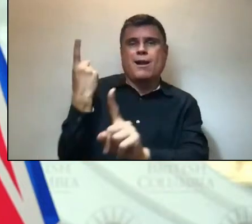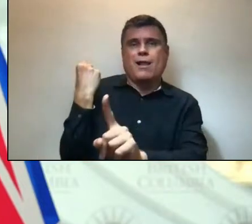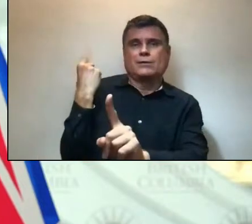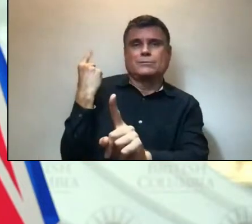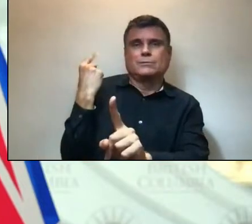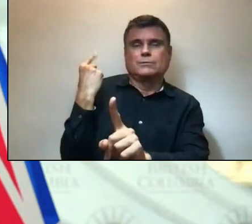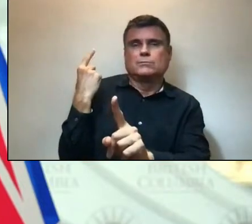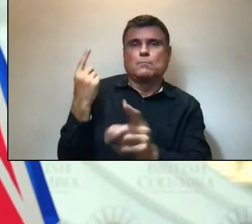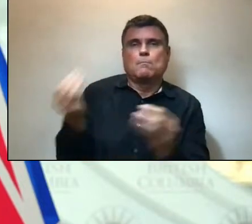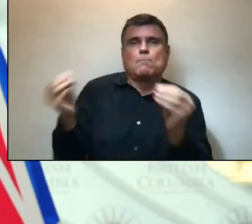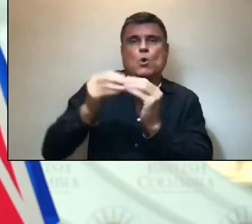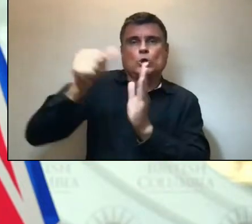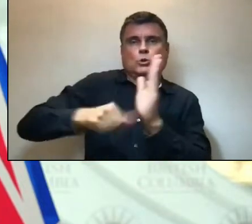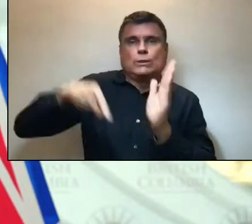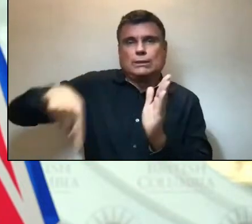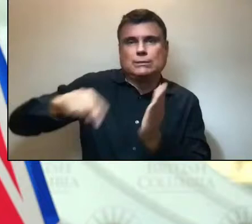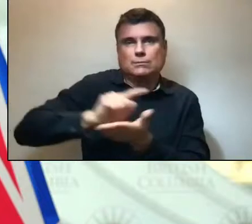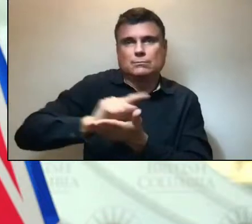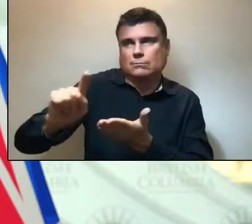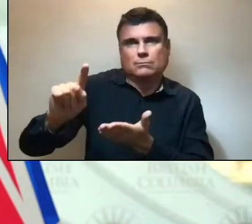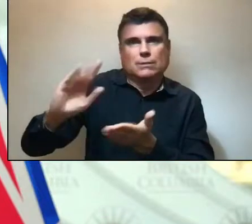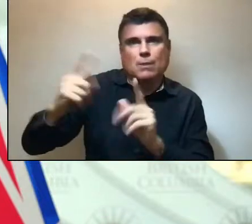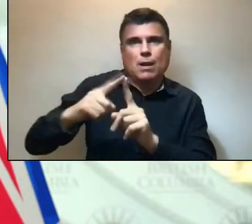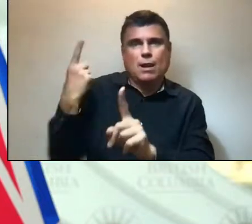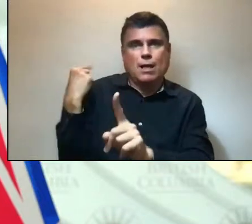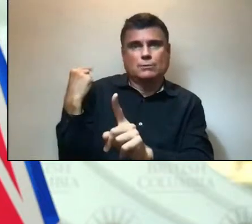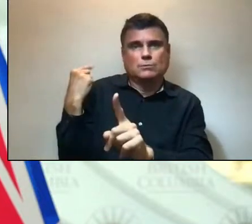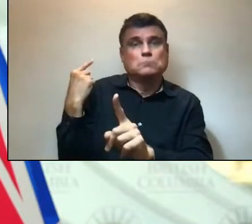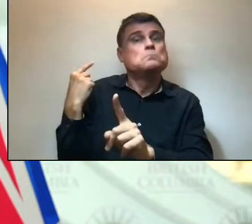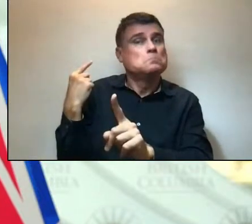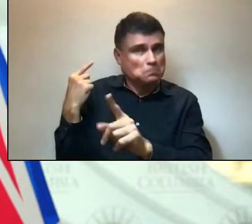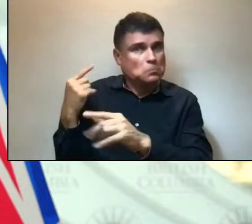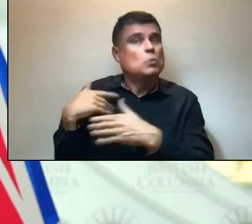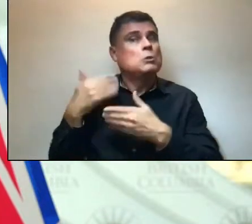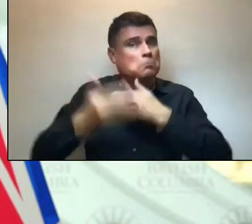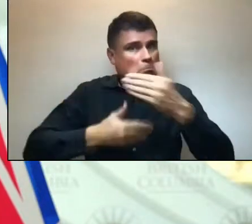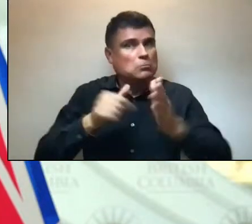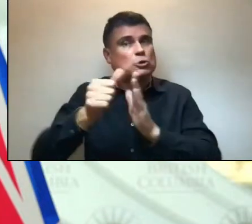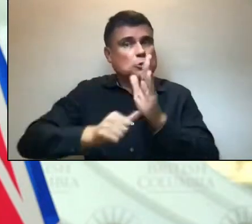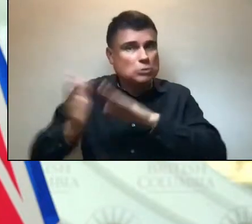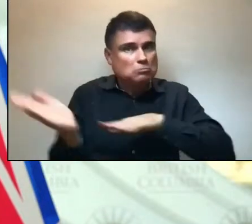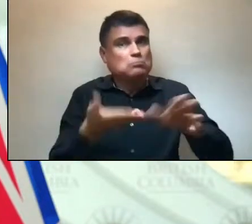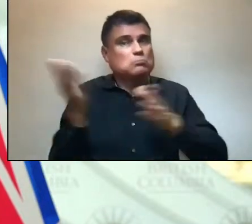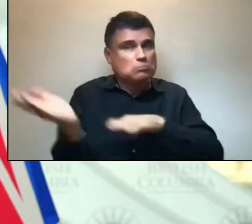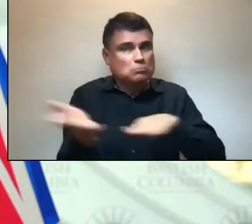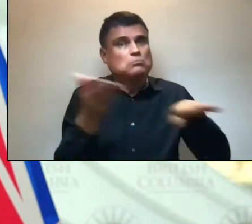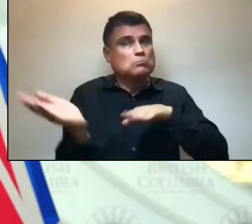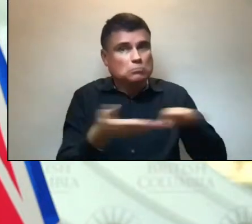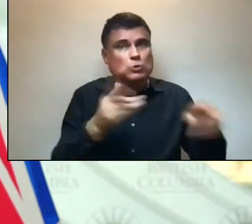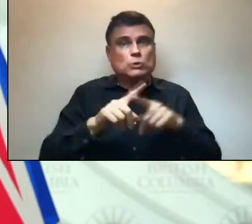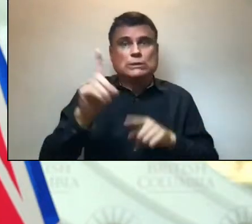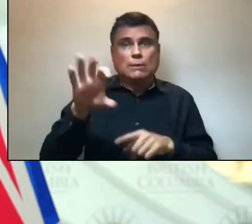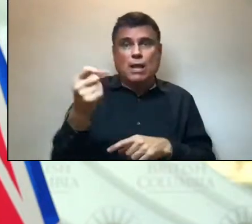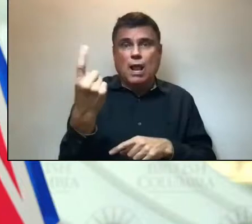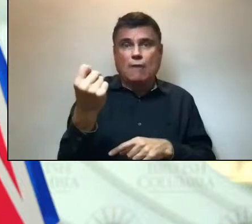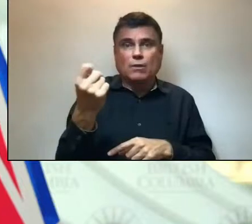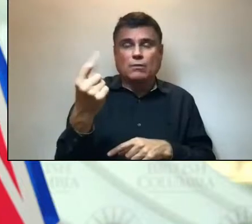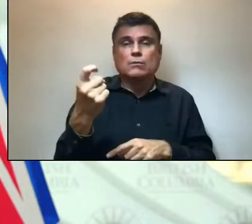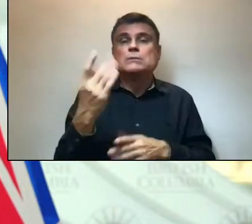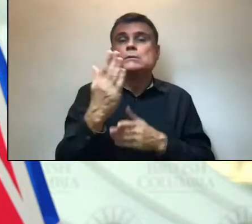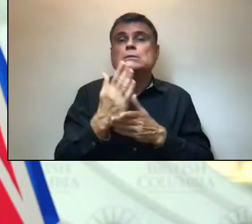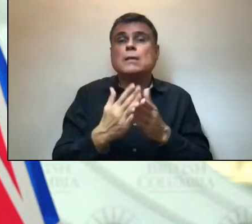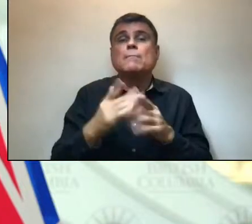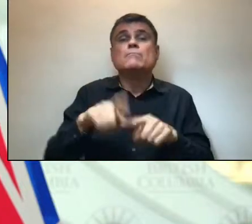are continuing around the province, from December 5th to December 11th, health authorities postponed 114 non-urgent scheduled